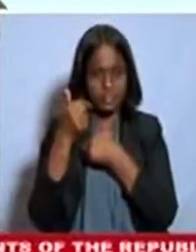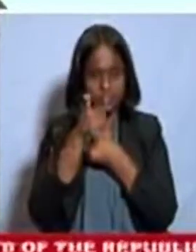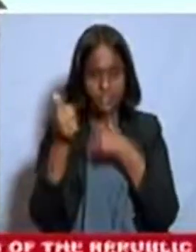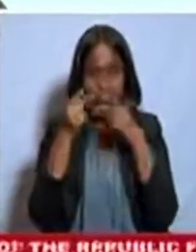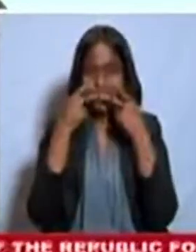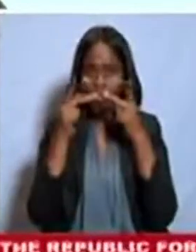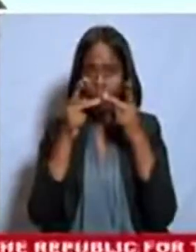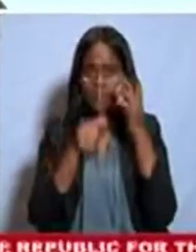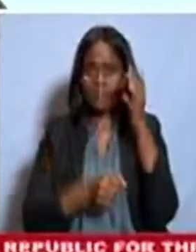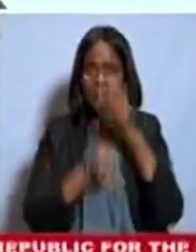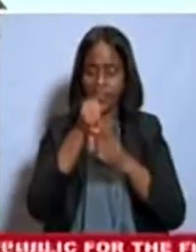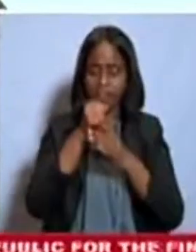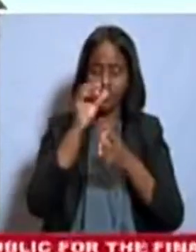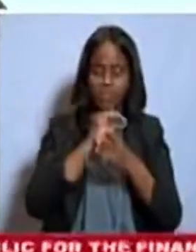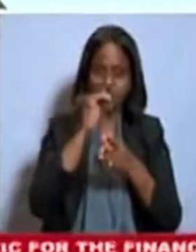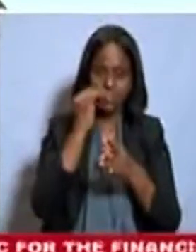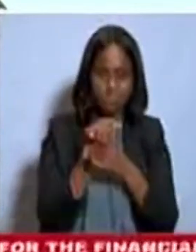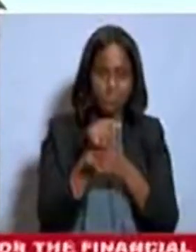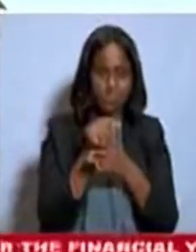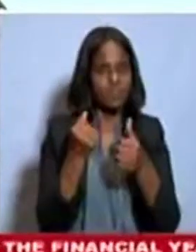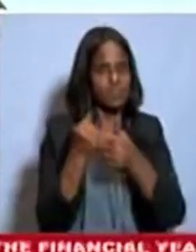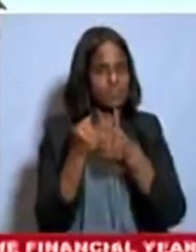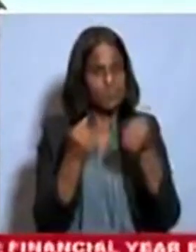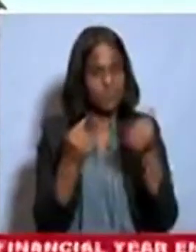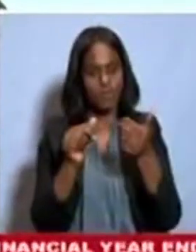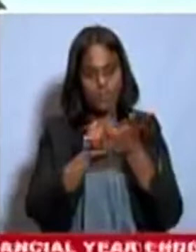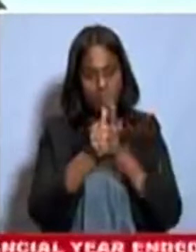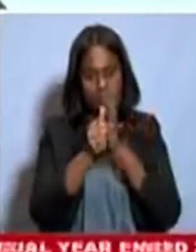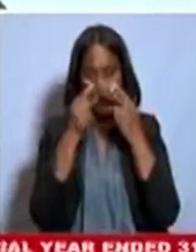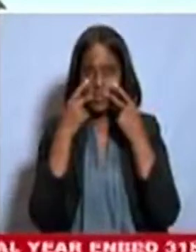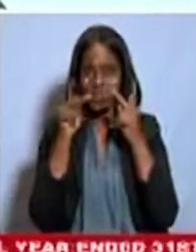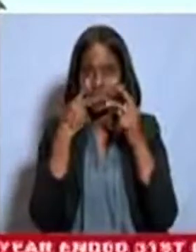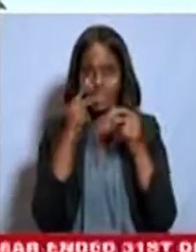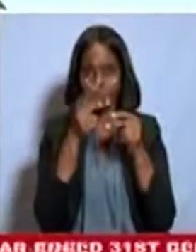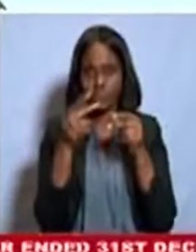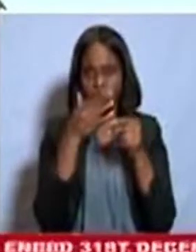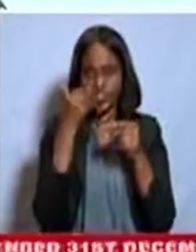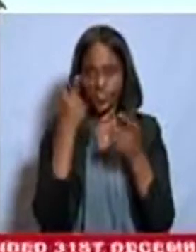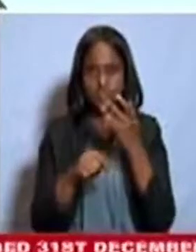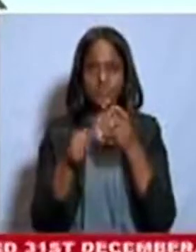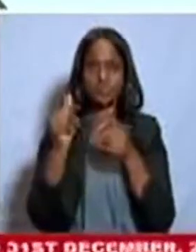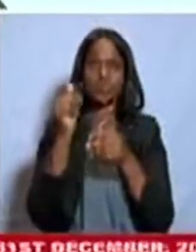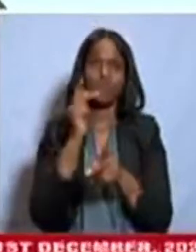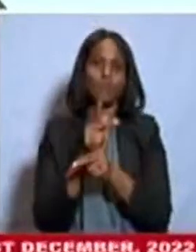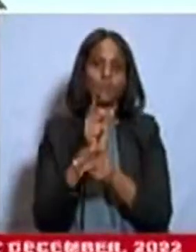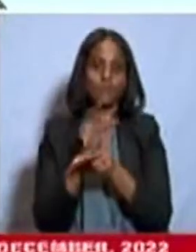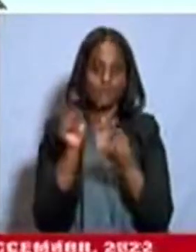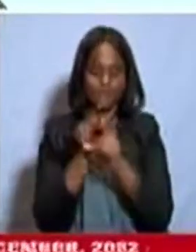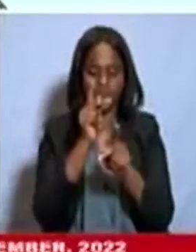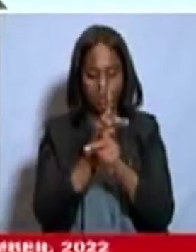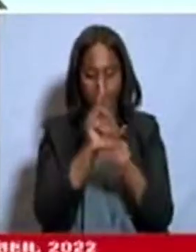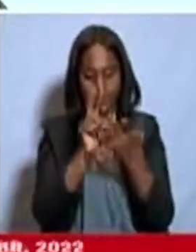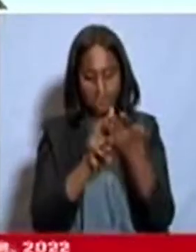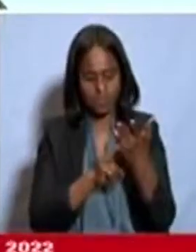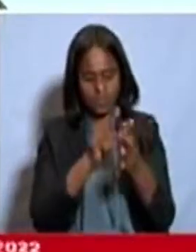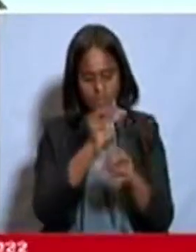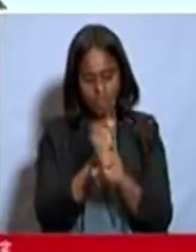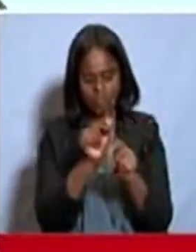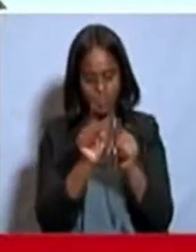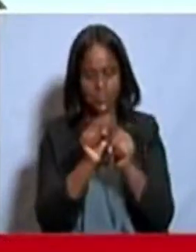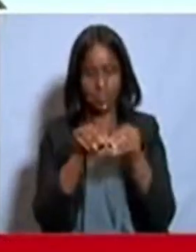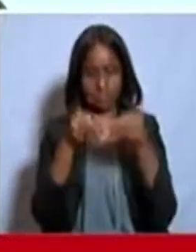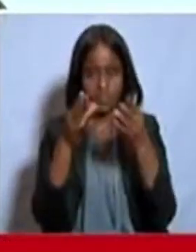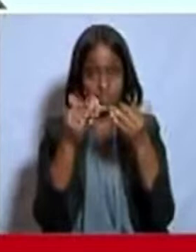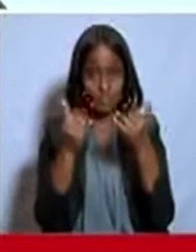public stores or other articles of public property should keep and maintain record of the receipts and issue